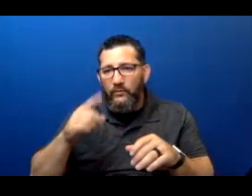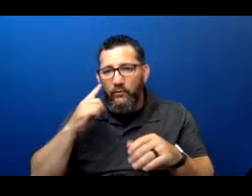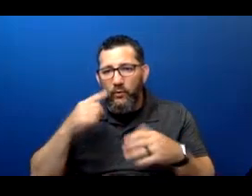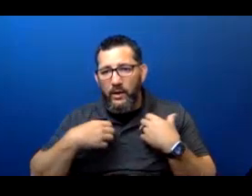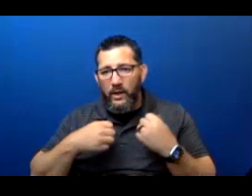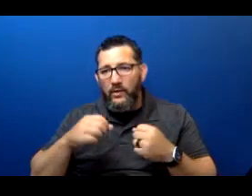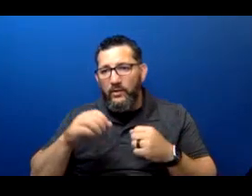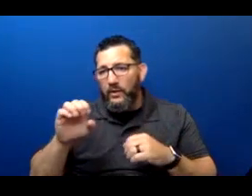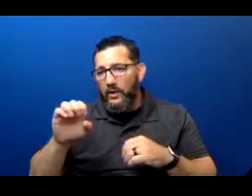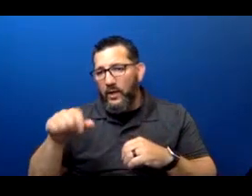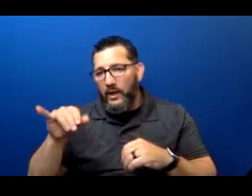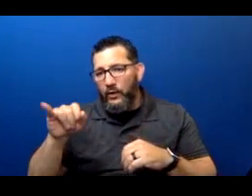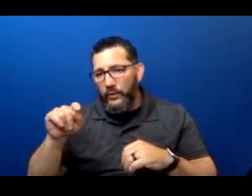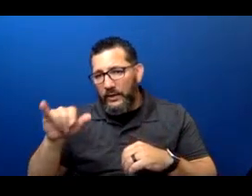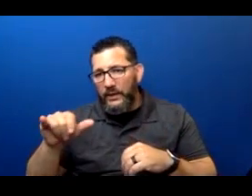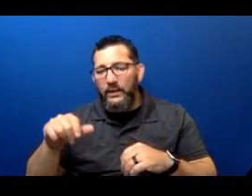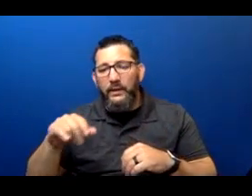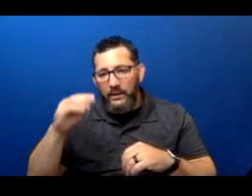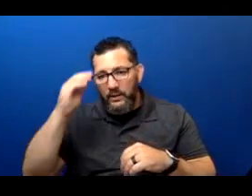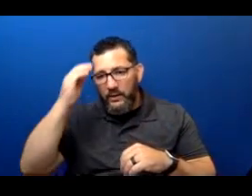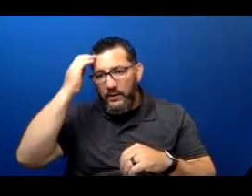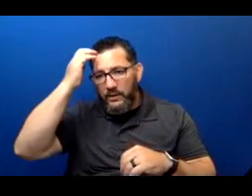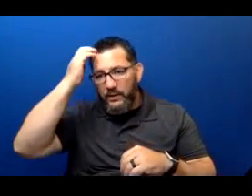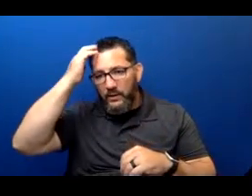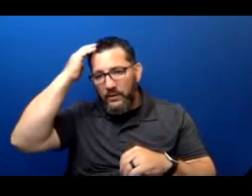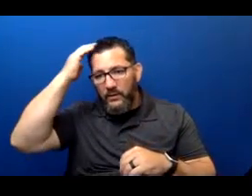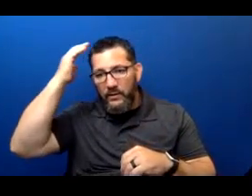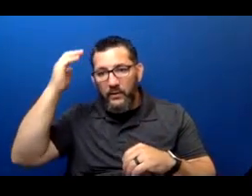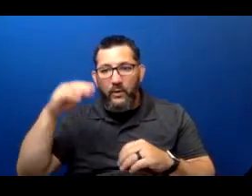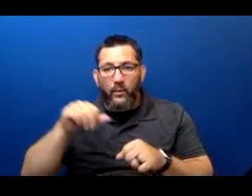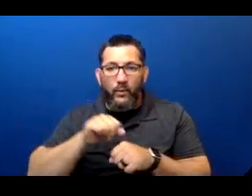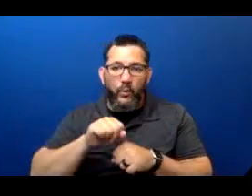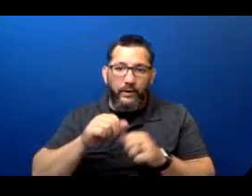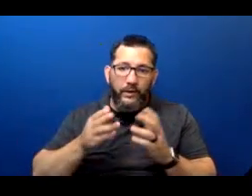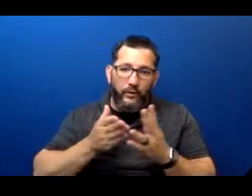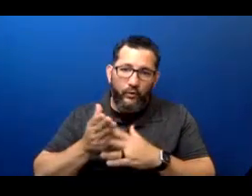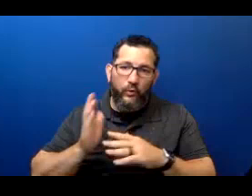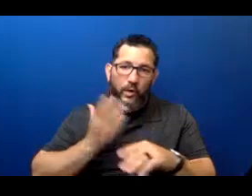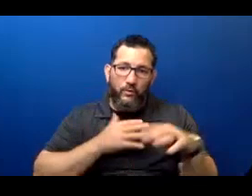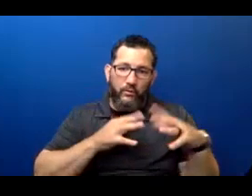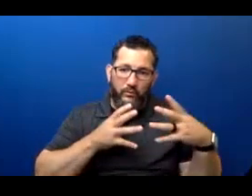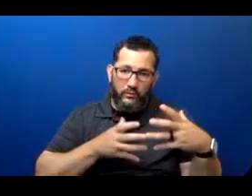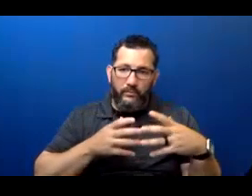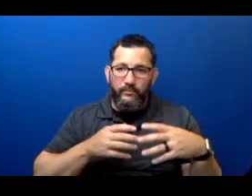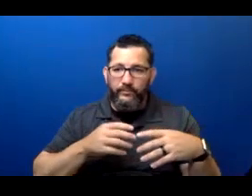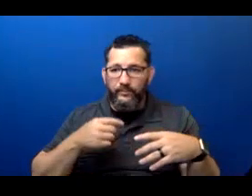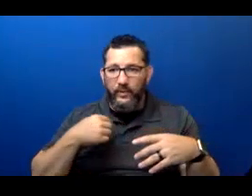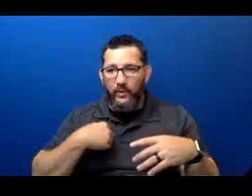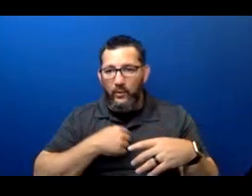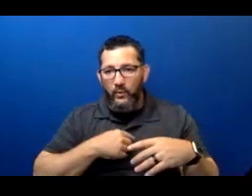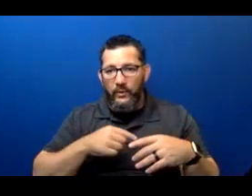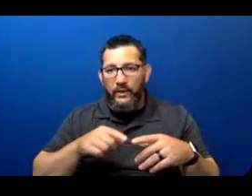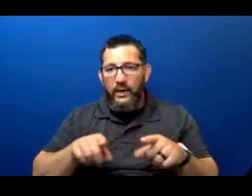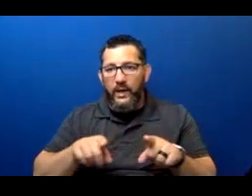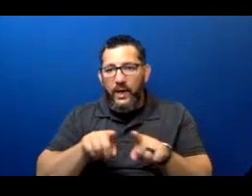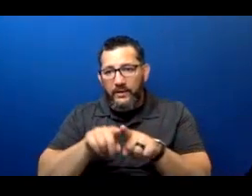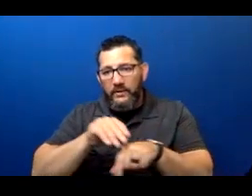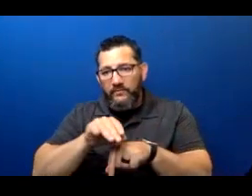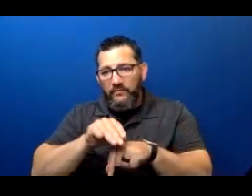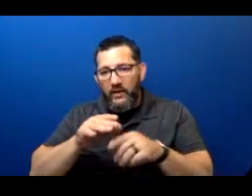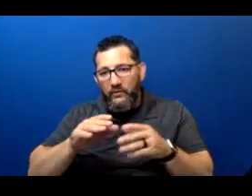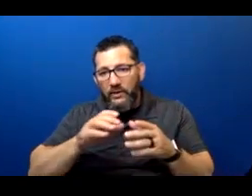So as we're kind of working towards this work through NOMHE, and as we sit as advisory committee members on this board, I just